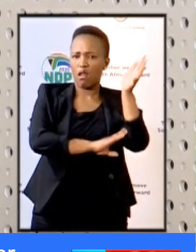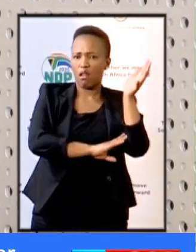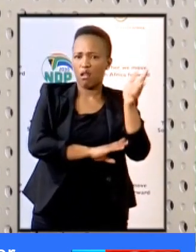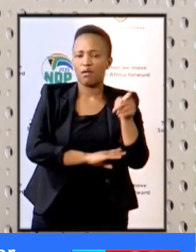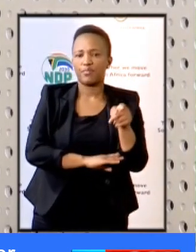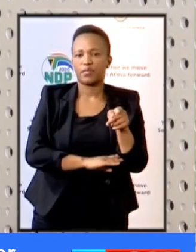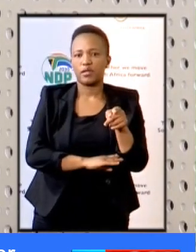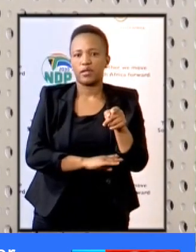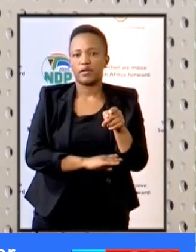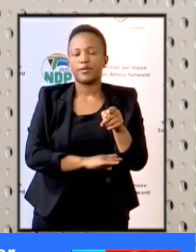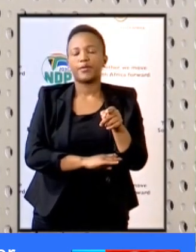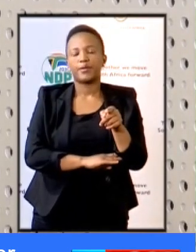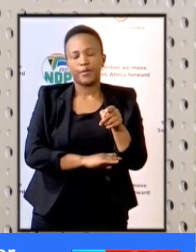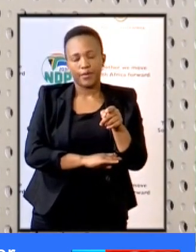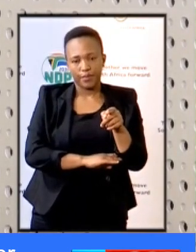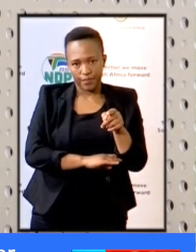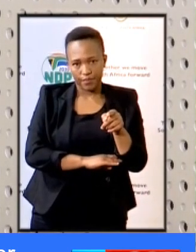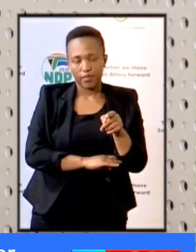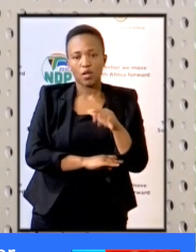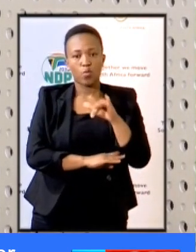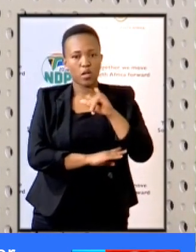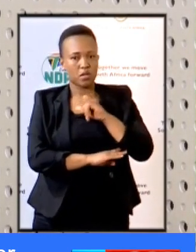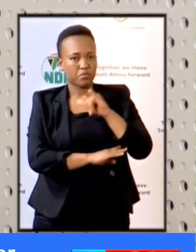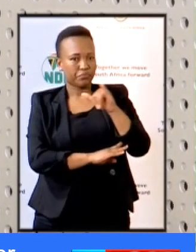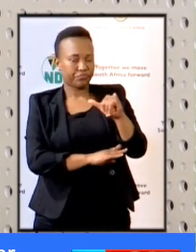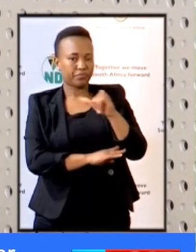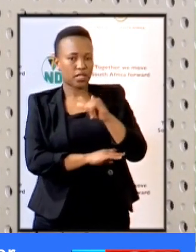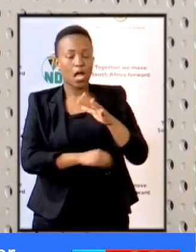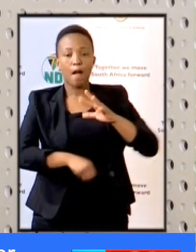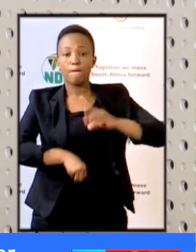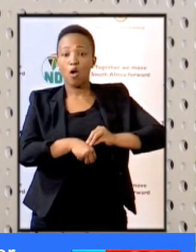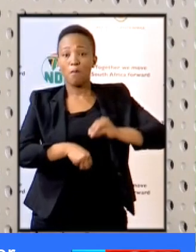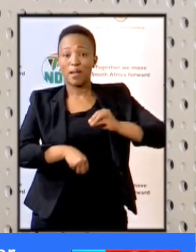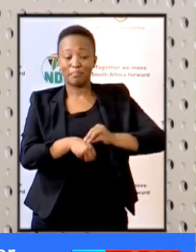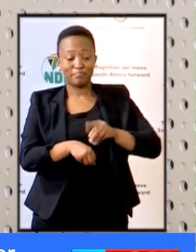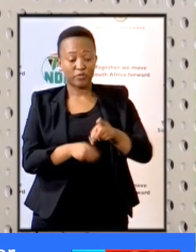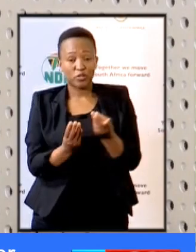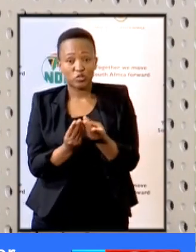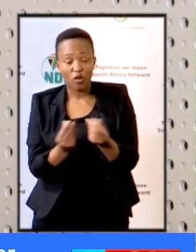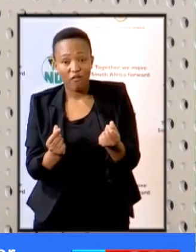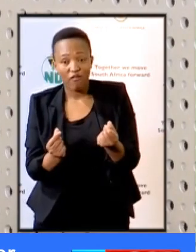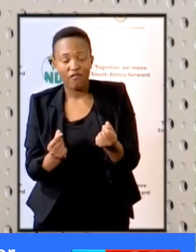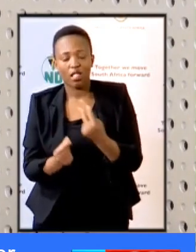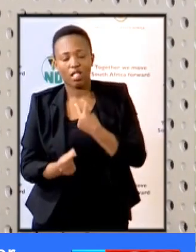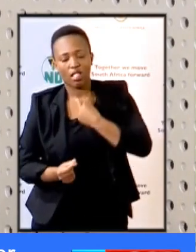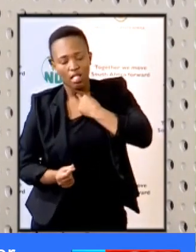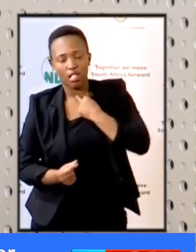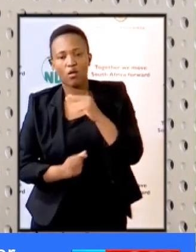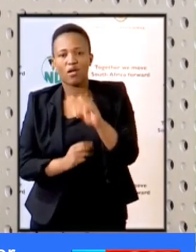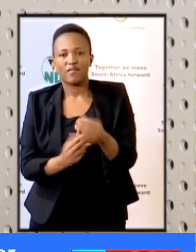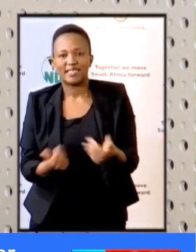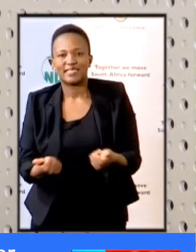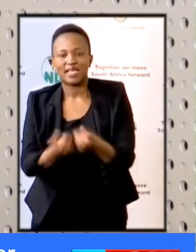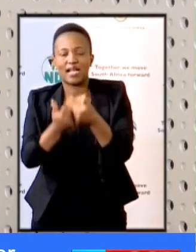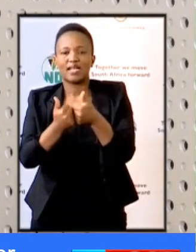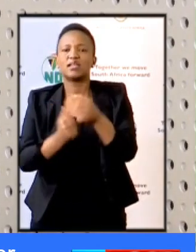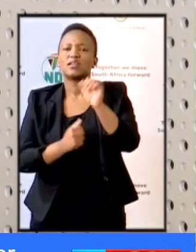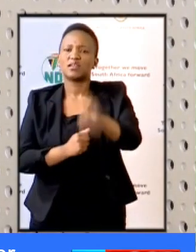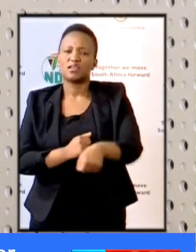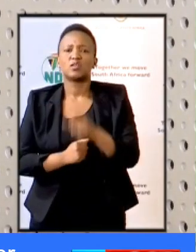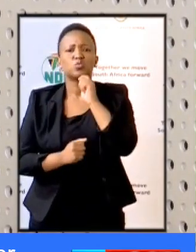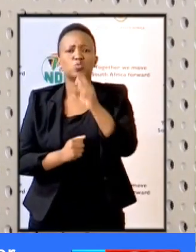we are constrained by the very same problems we want to address. We have an unequal South African